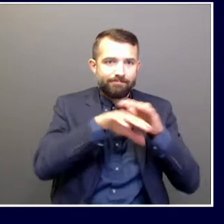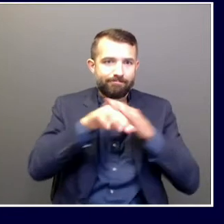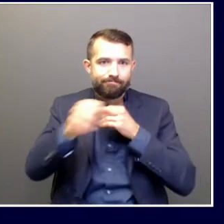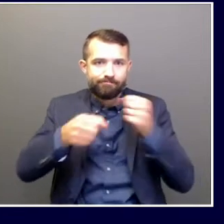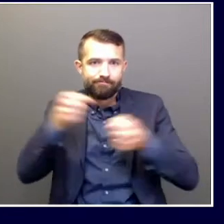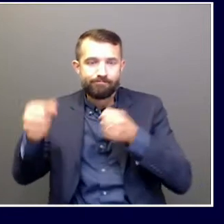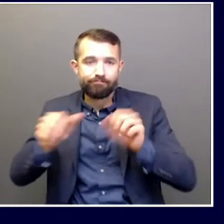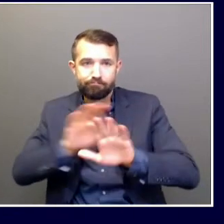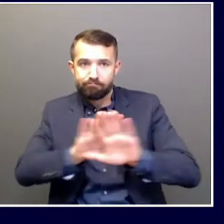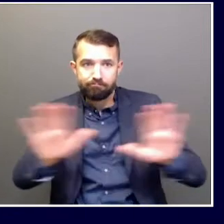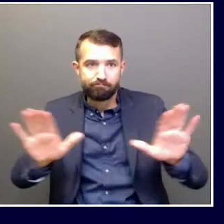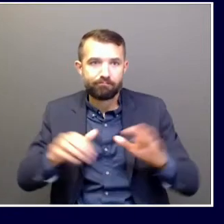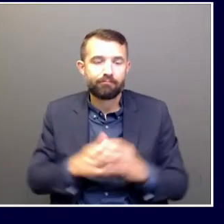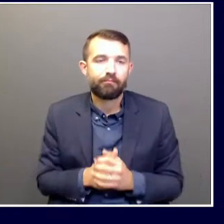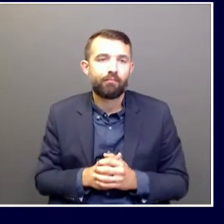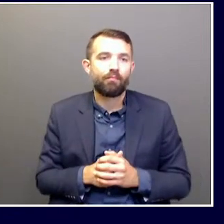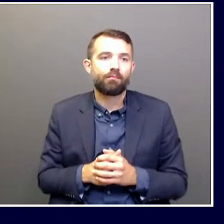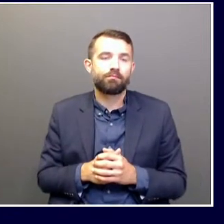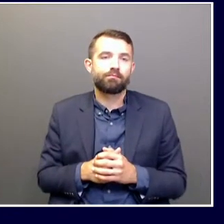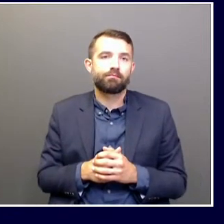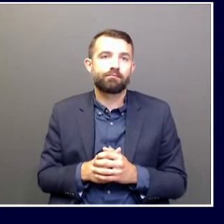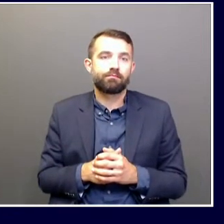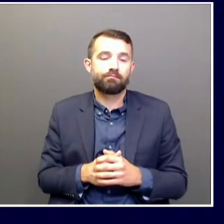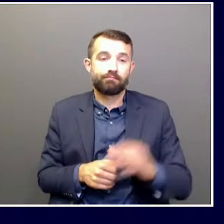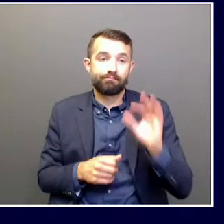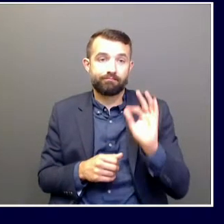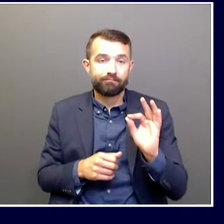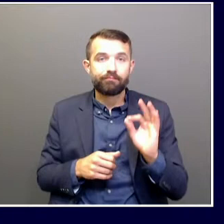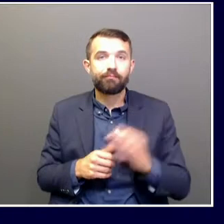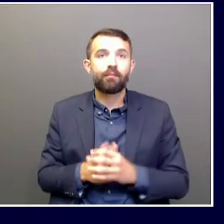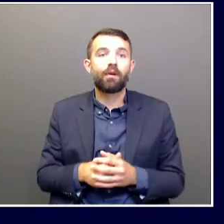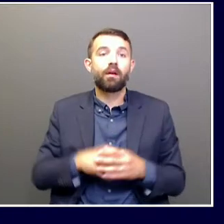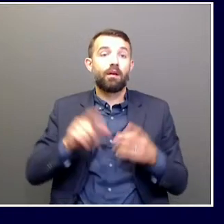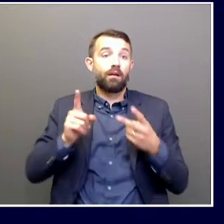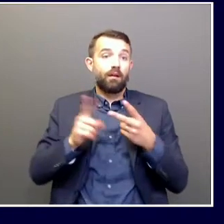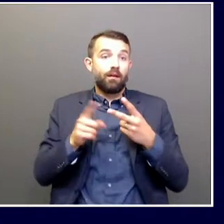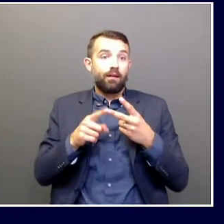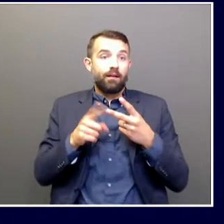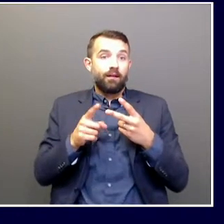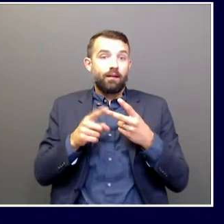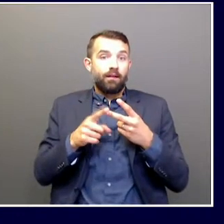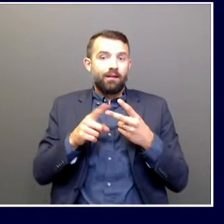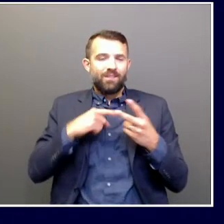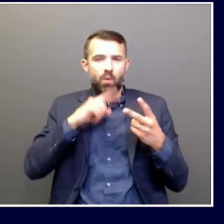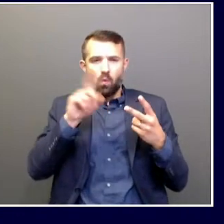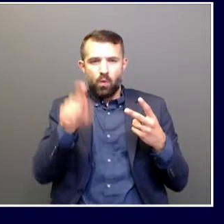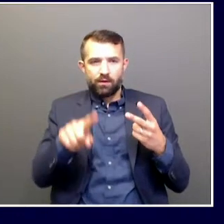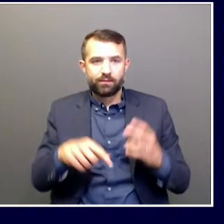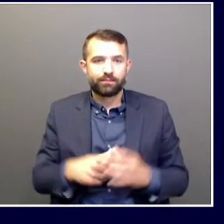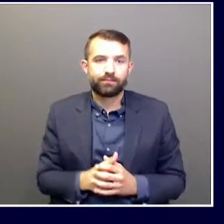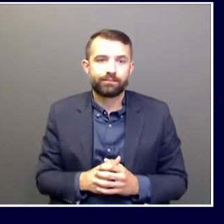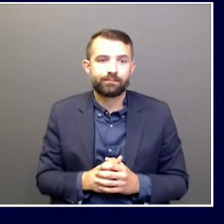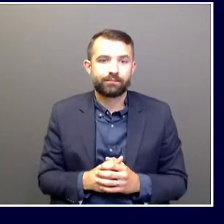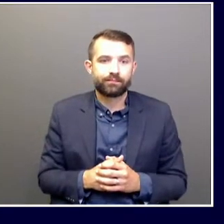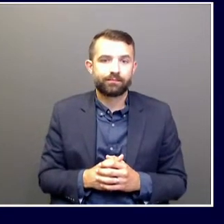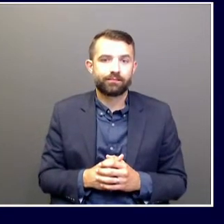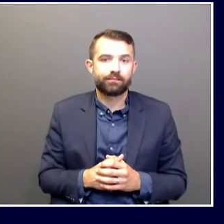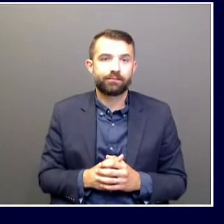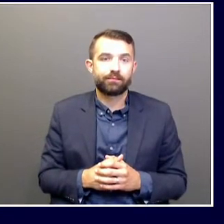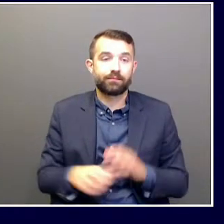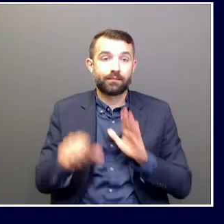Okay, and I guess my second question is, has the state, and it's kind of a follow-up to that, has the state considered